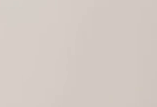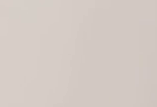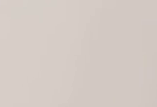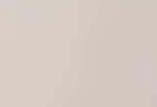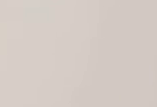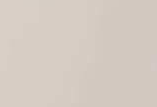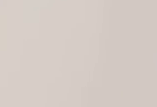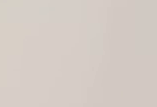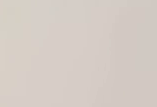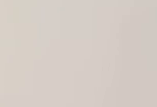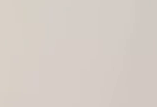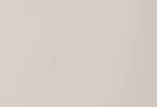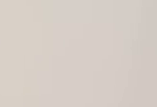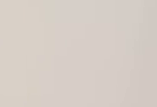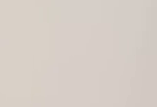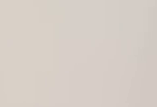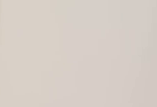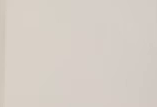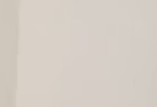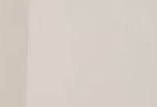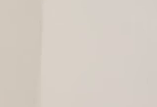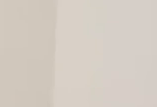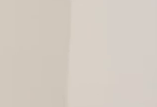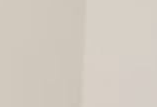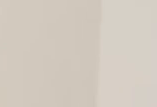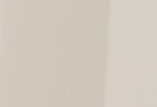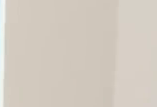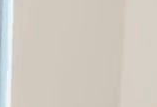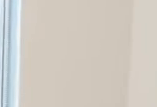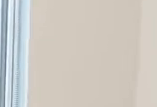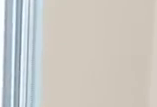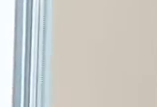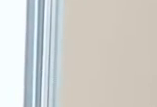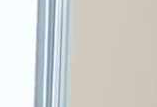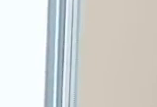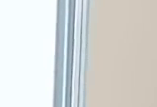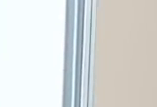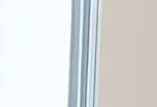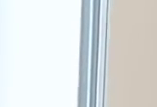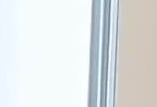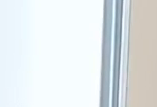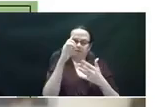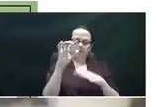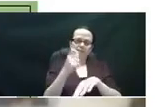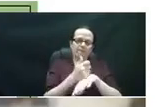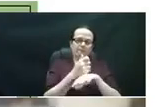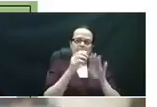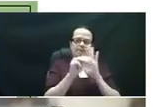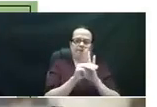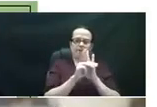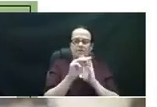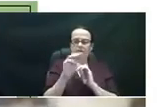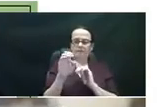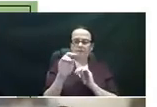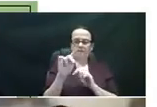to really map out and plan what our new mental model was going to be, right? And a mental model